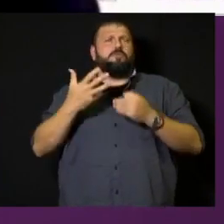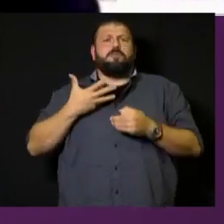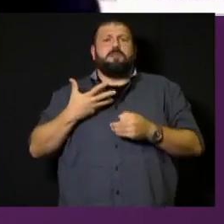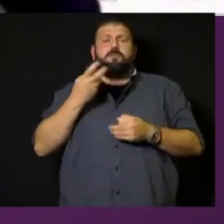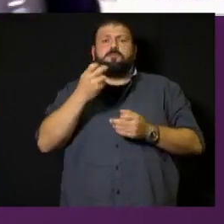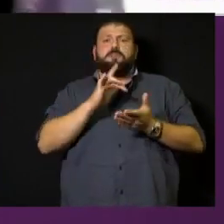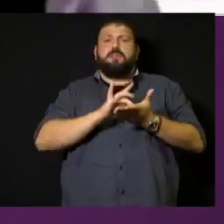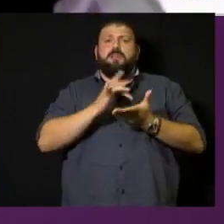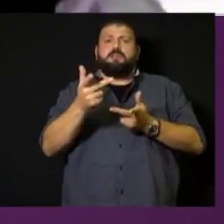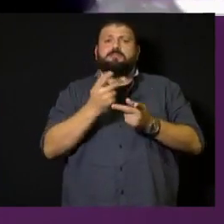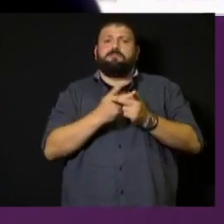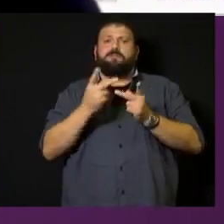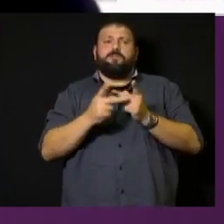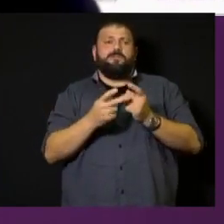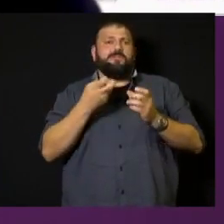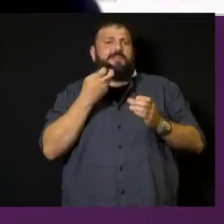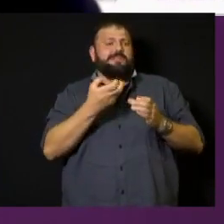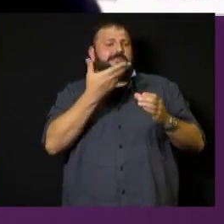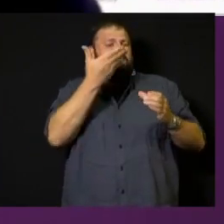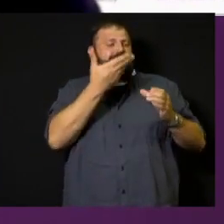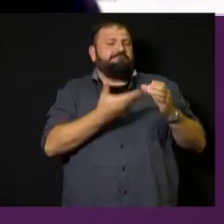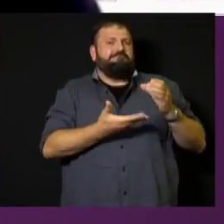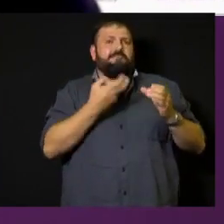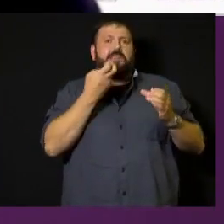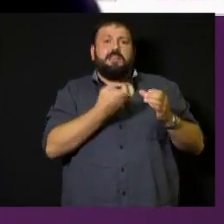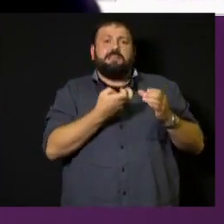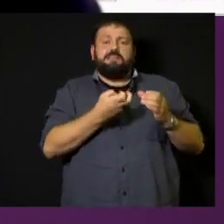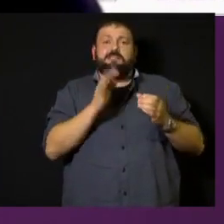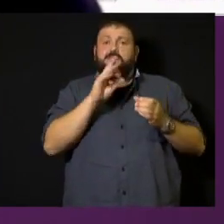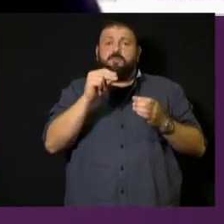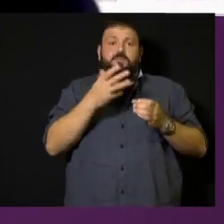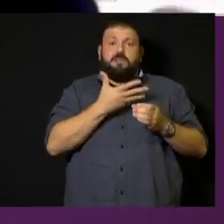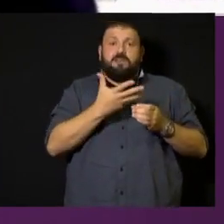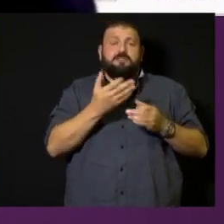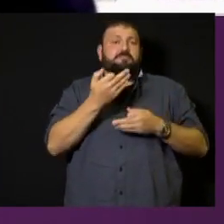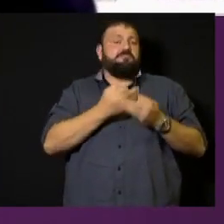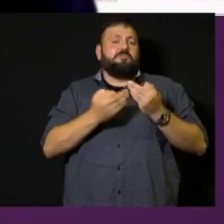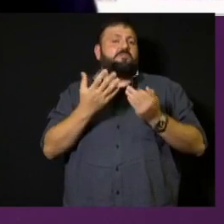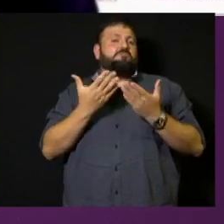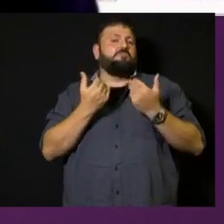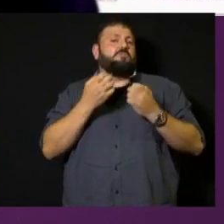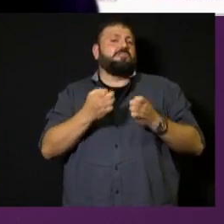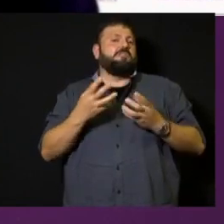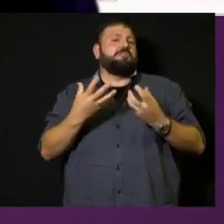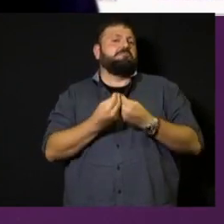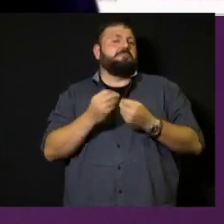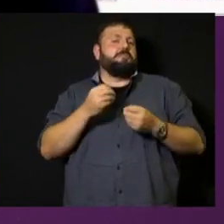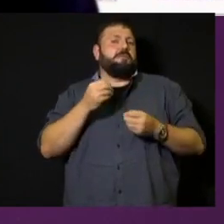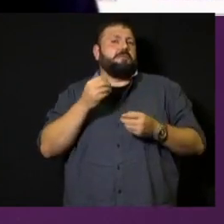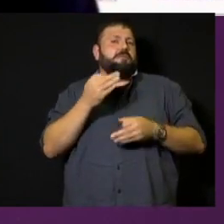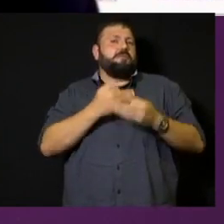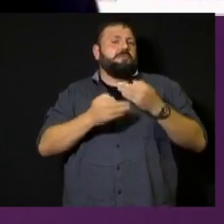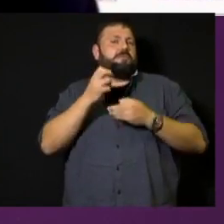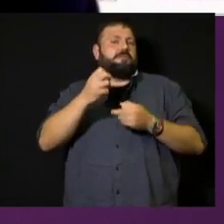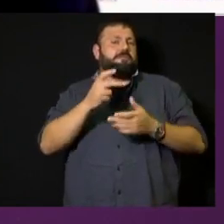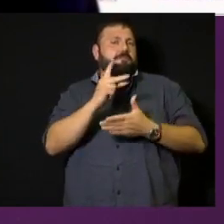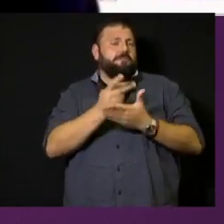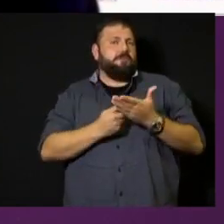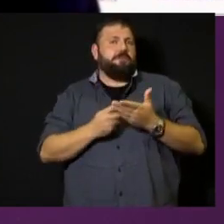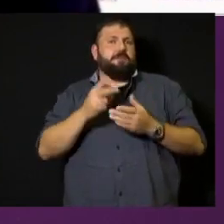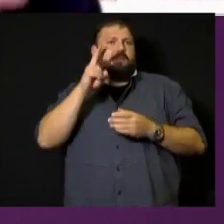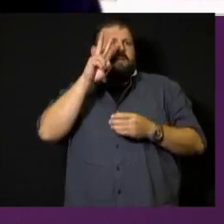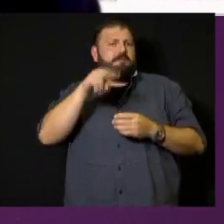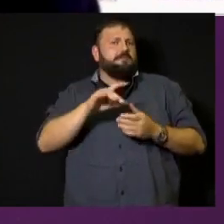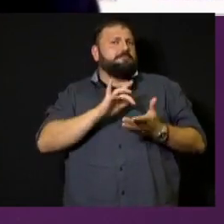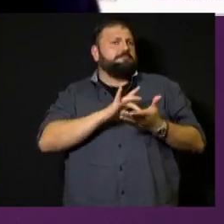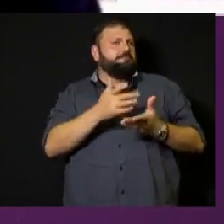this. Without this, I wouldn't be here. This is not the reason of being from the left. I remember the products